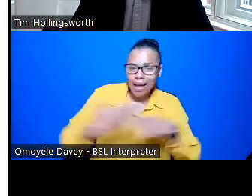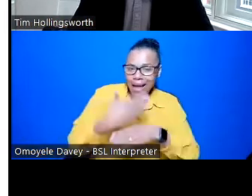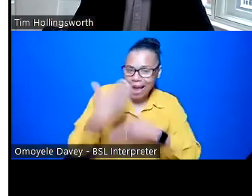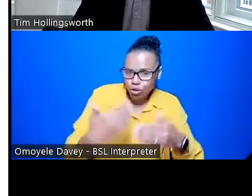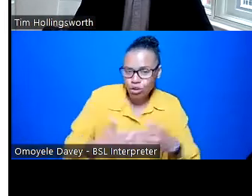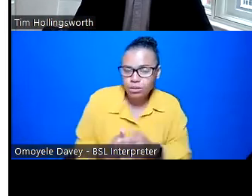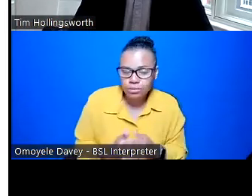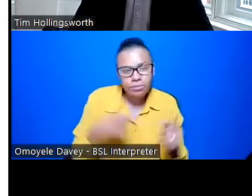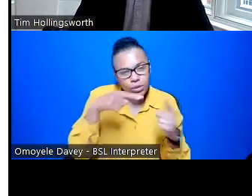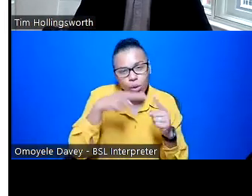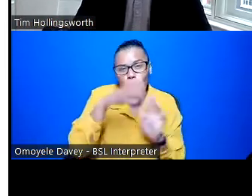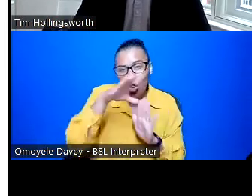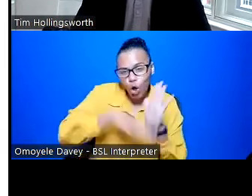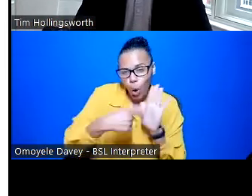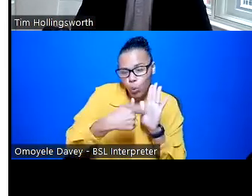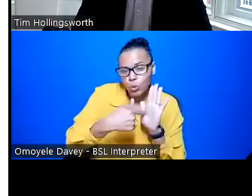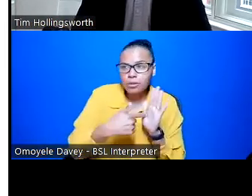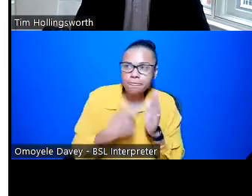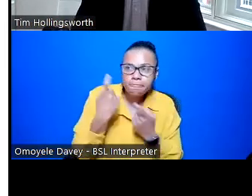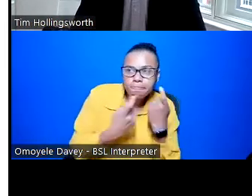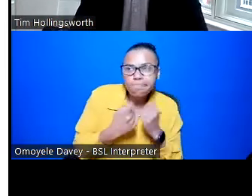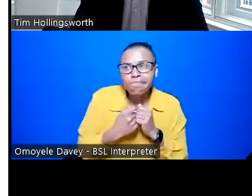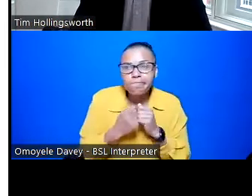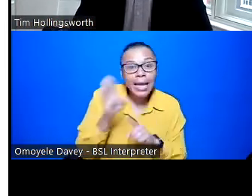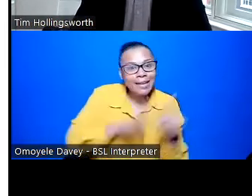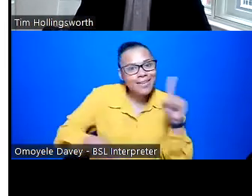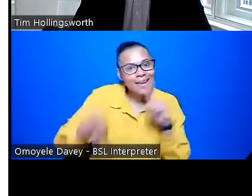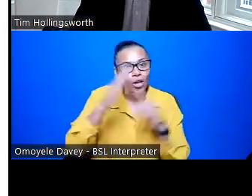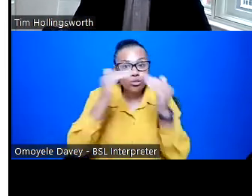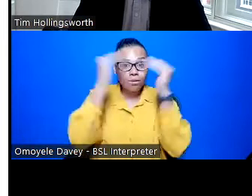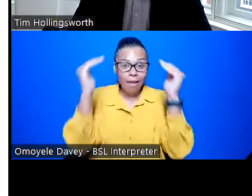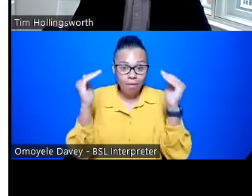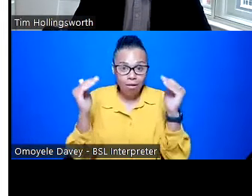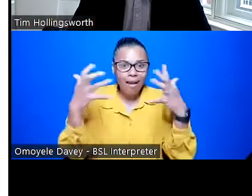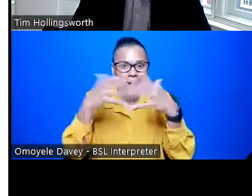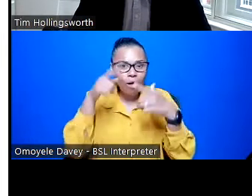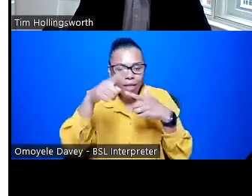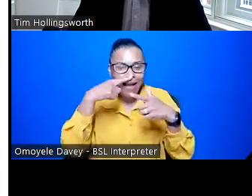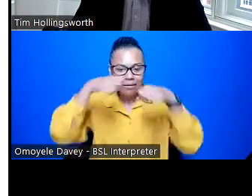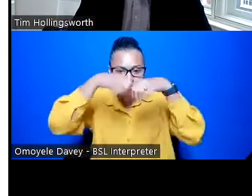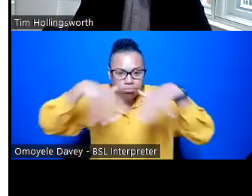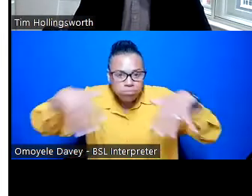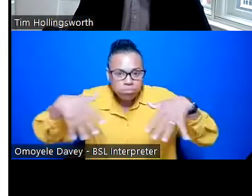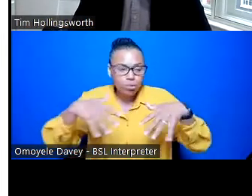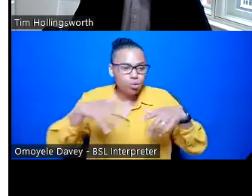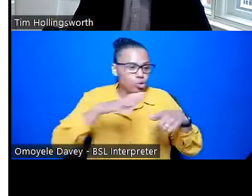time around, is how can we get national level change to then be affected at regional and county levels in particular.